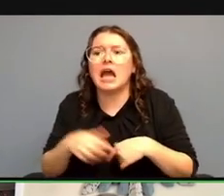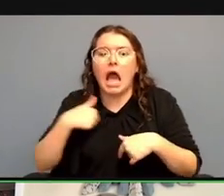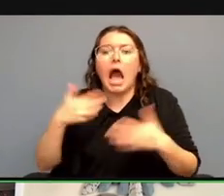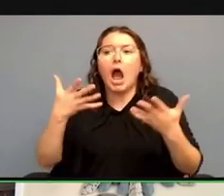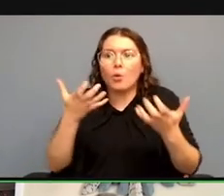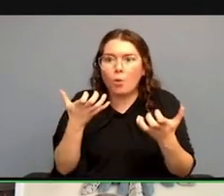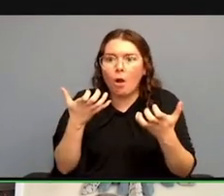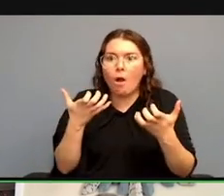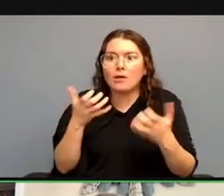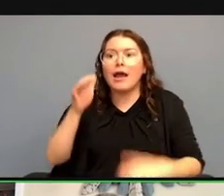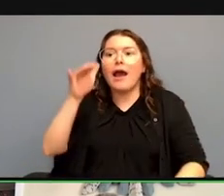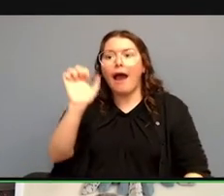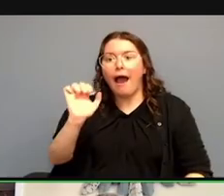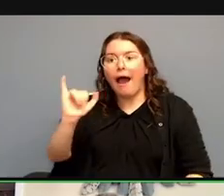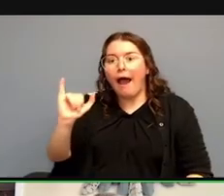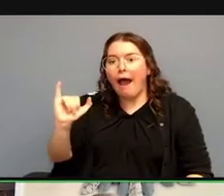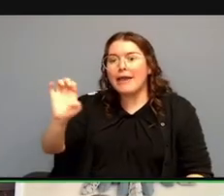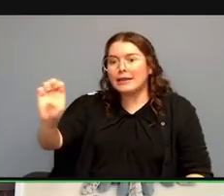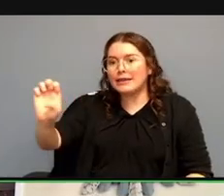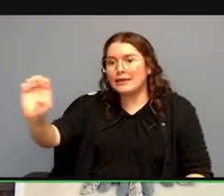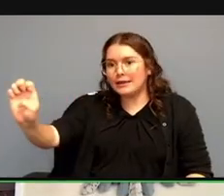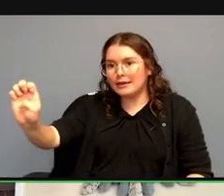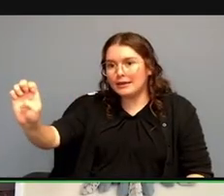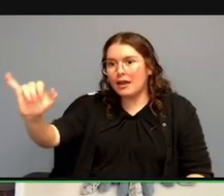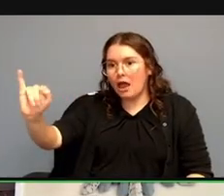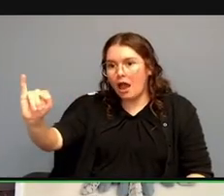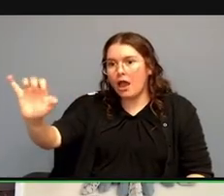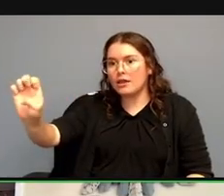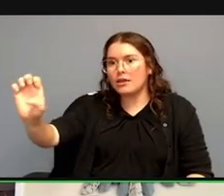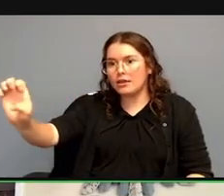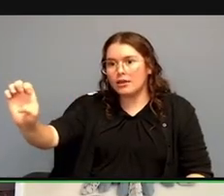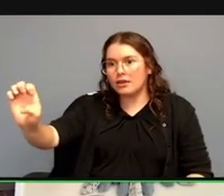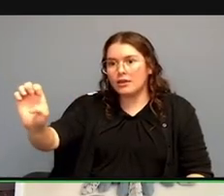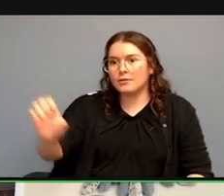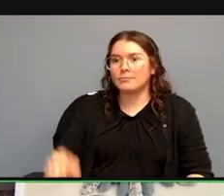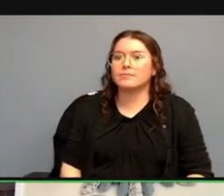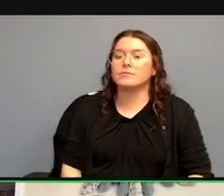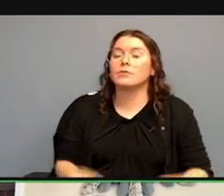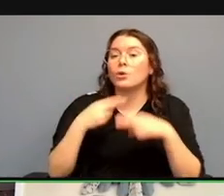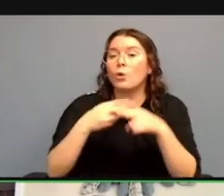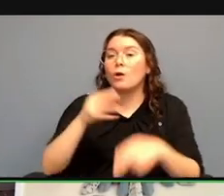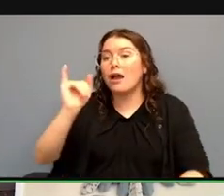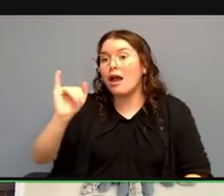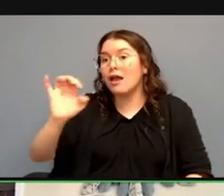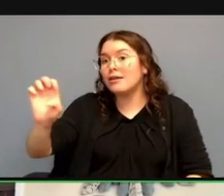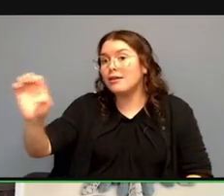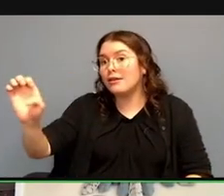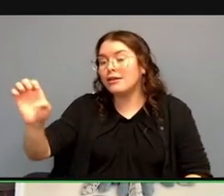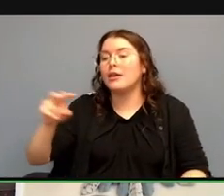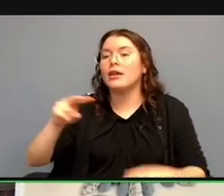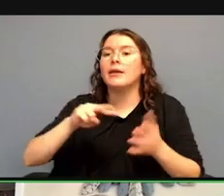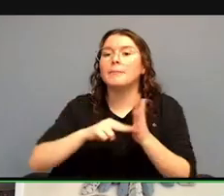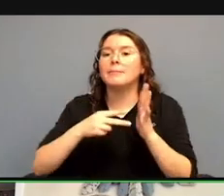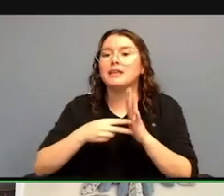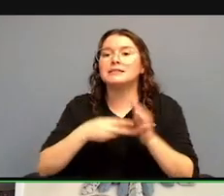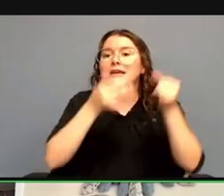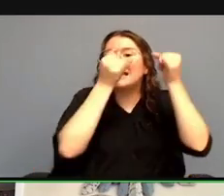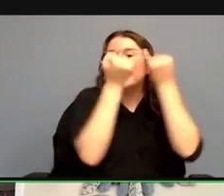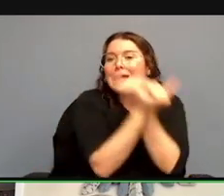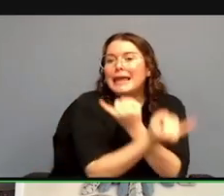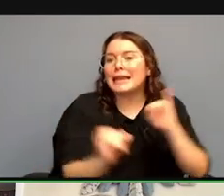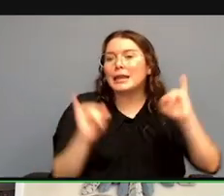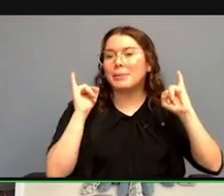what's called an IEE. That's called an IEE. It stands for an